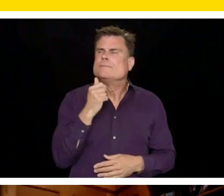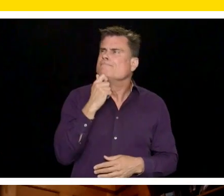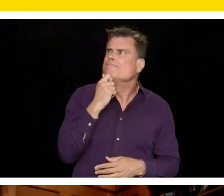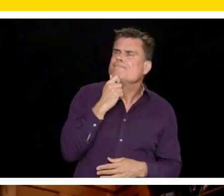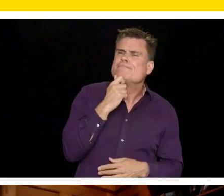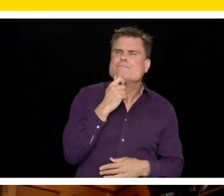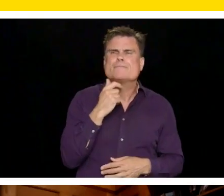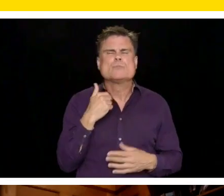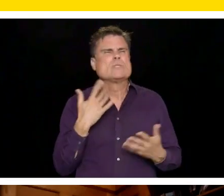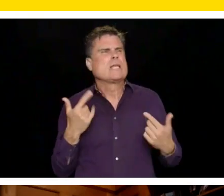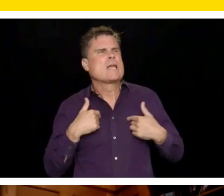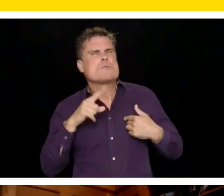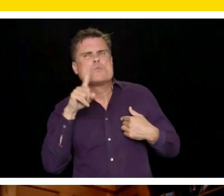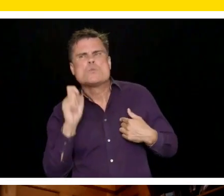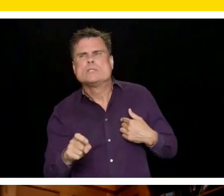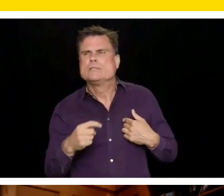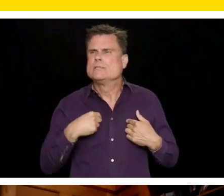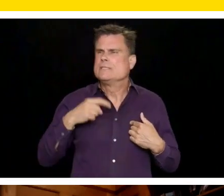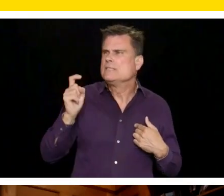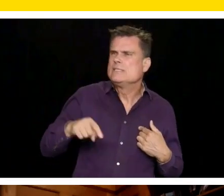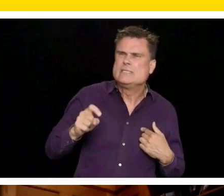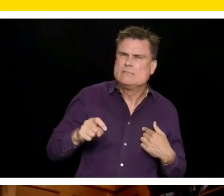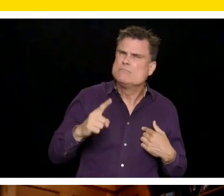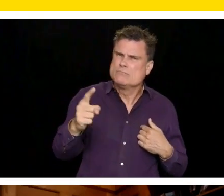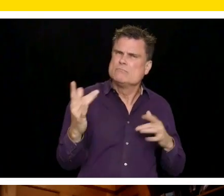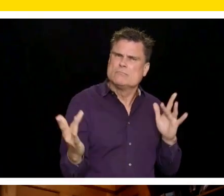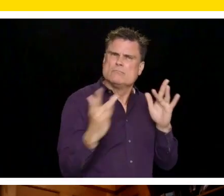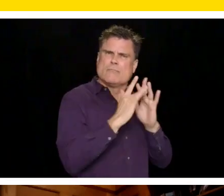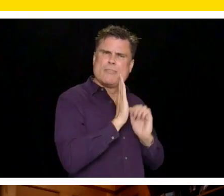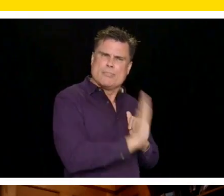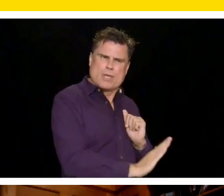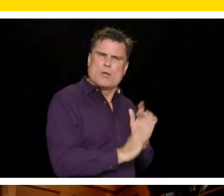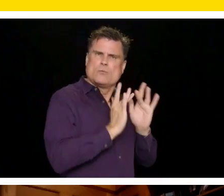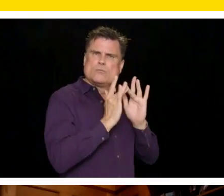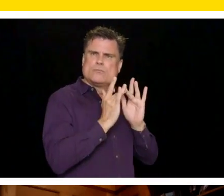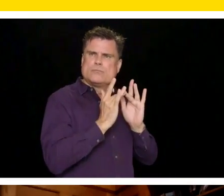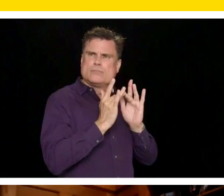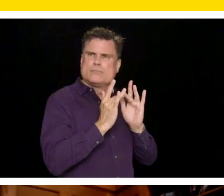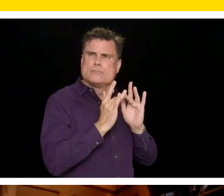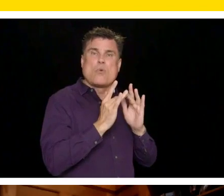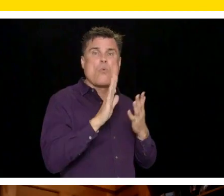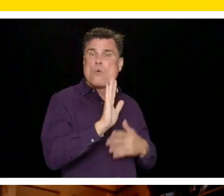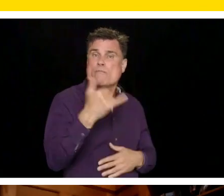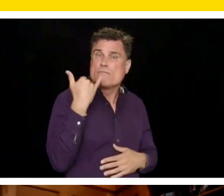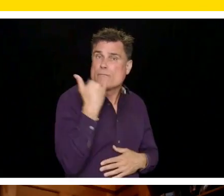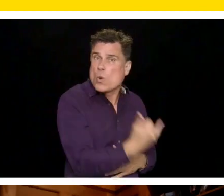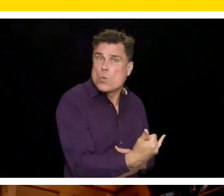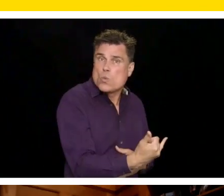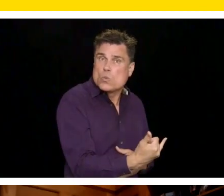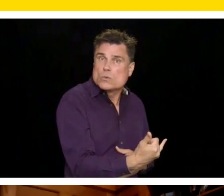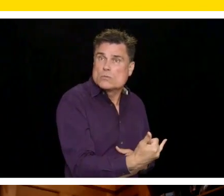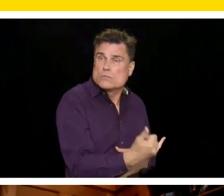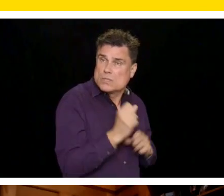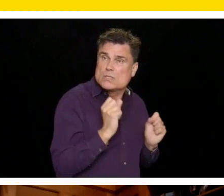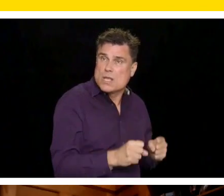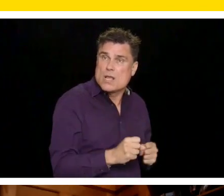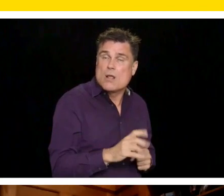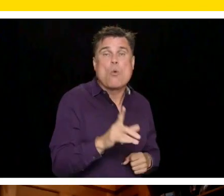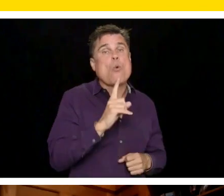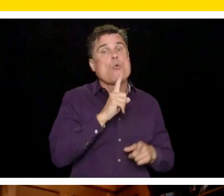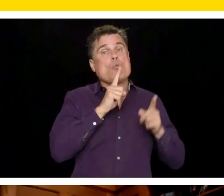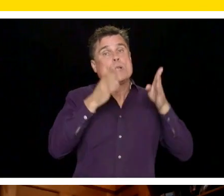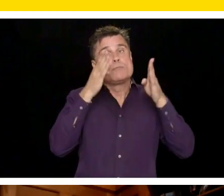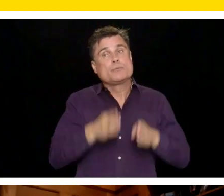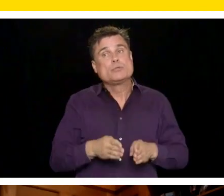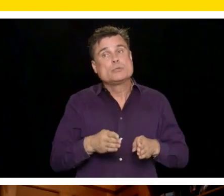phone and ask your question. There's real people at the other end of the line in multiple languages, 6-8 days